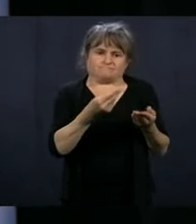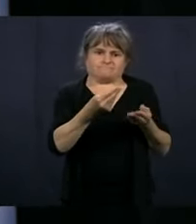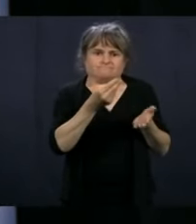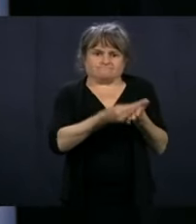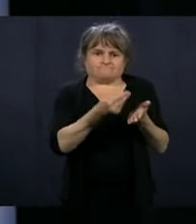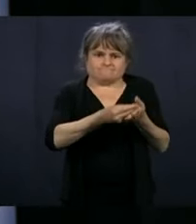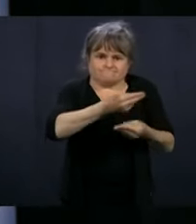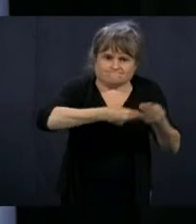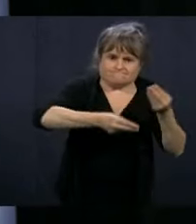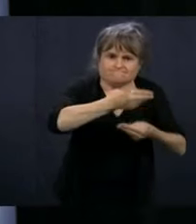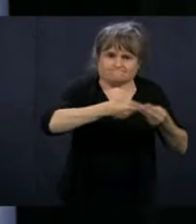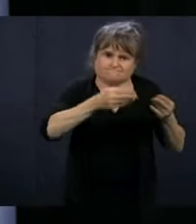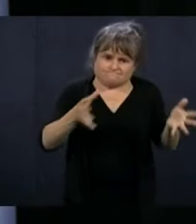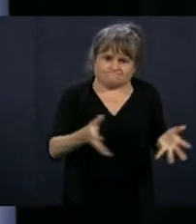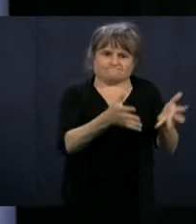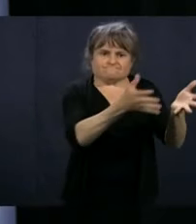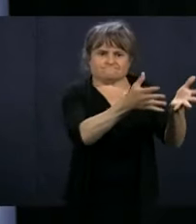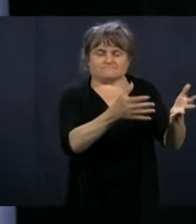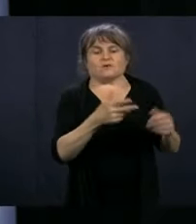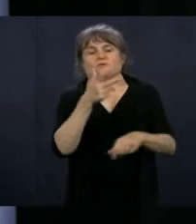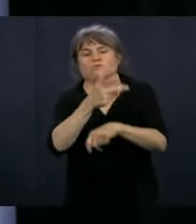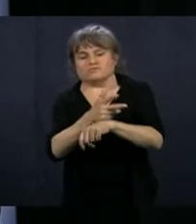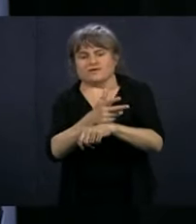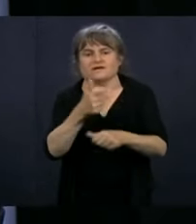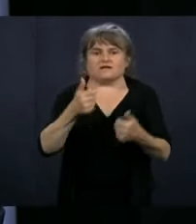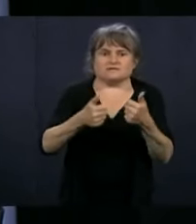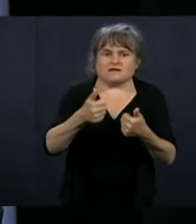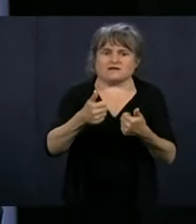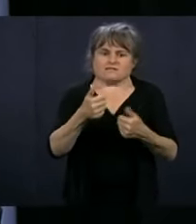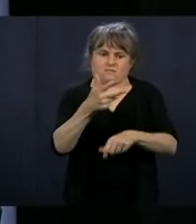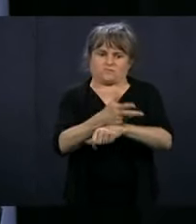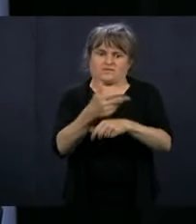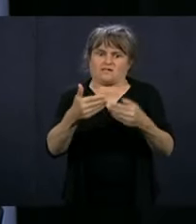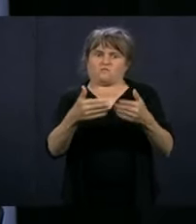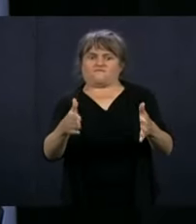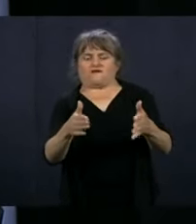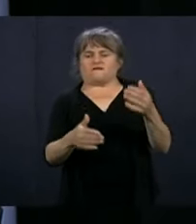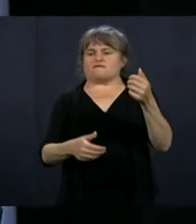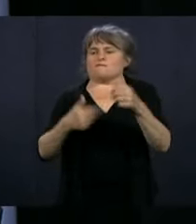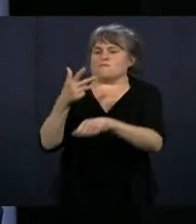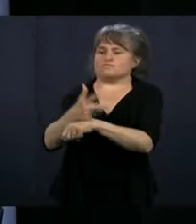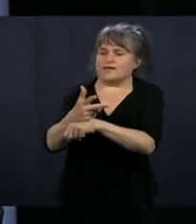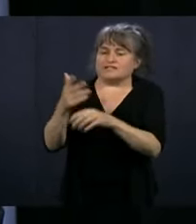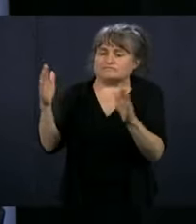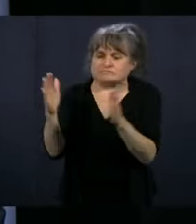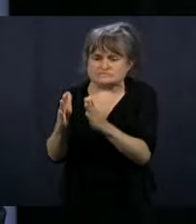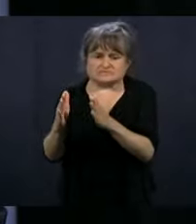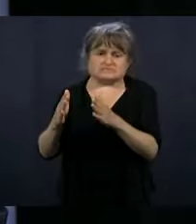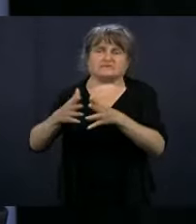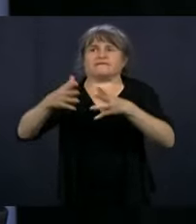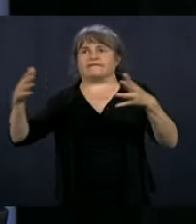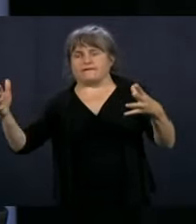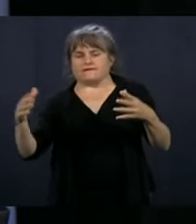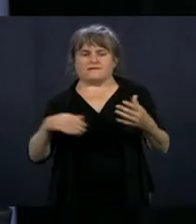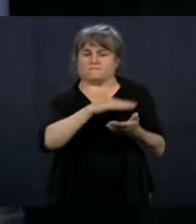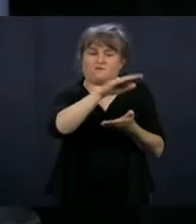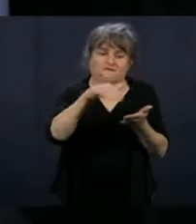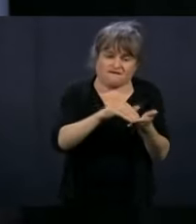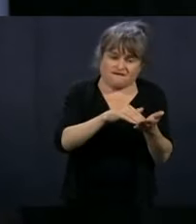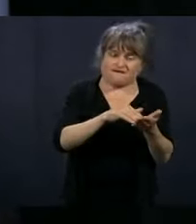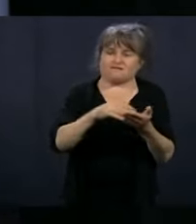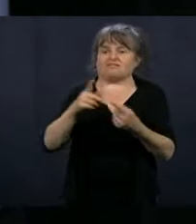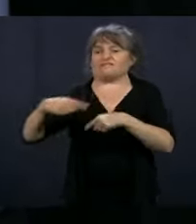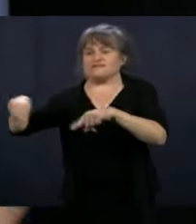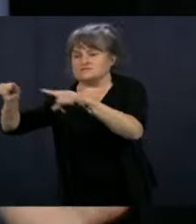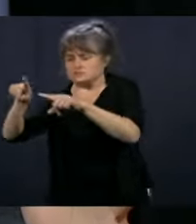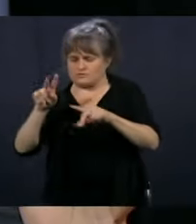than the environment. How can we relaunch the hotels? Which hotels are we going to help? The big ones, the little ones, the Montreal